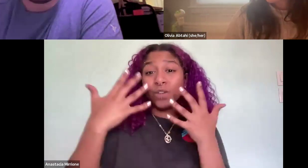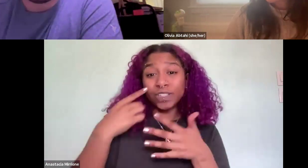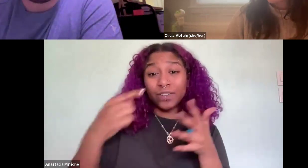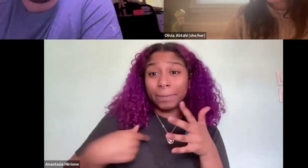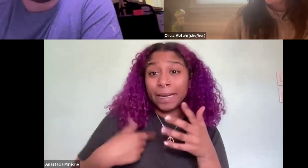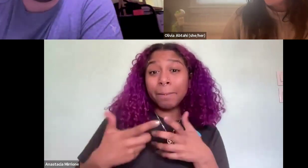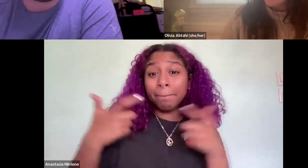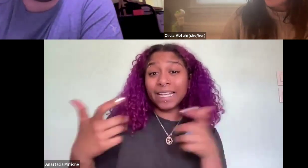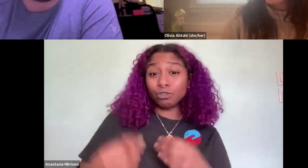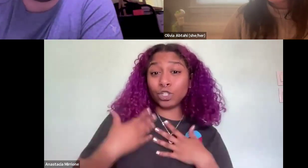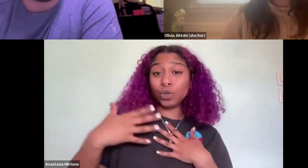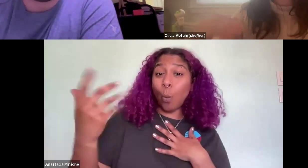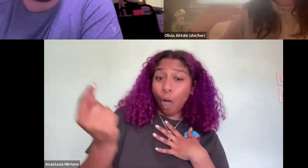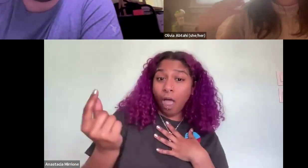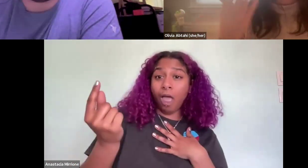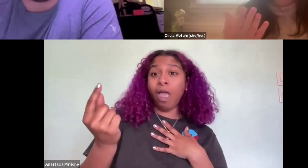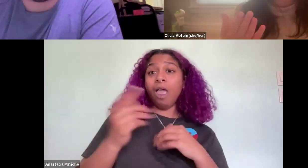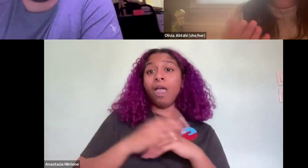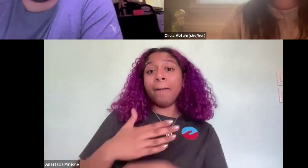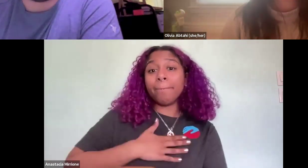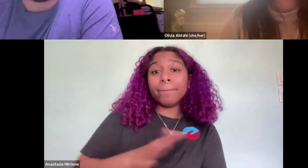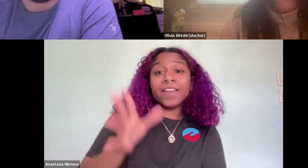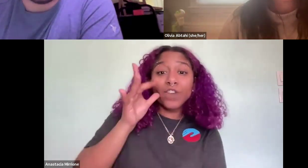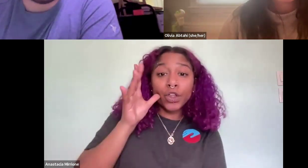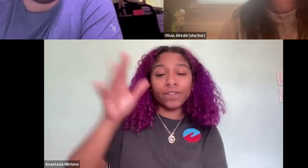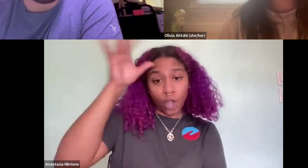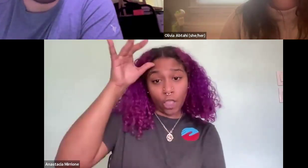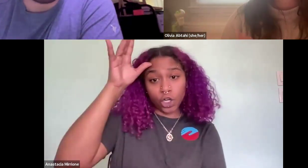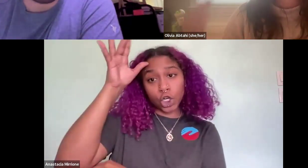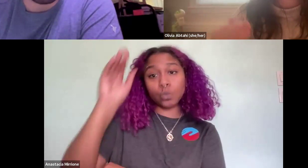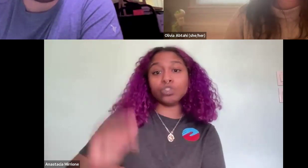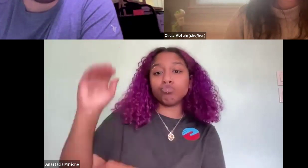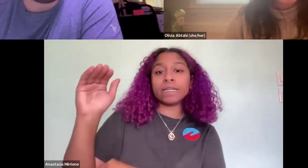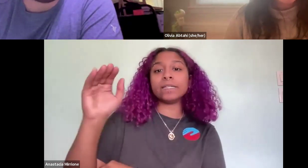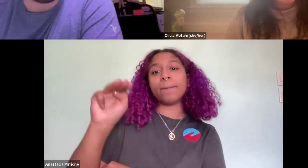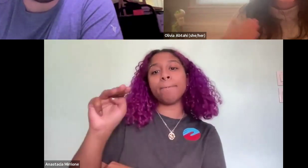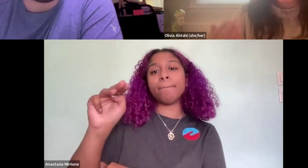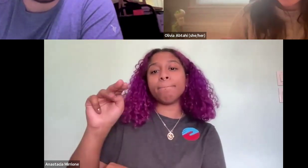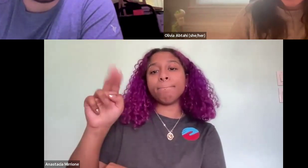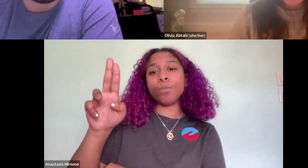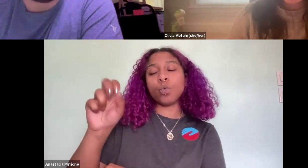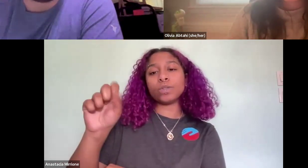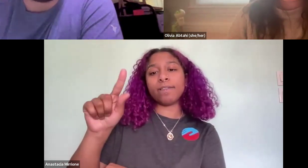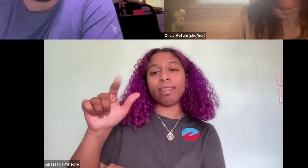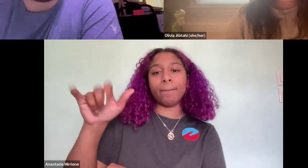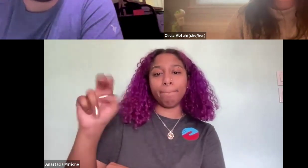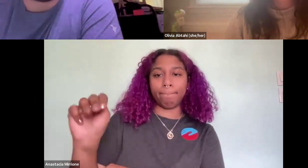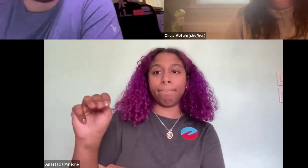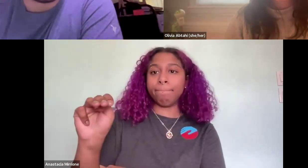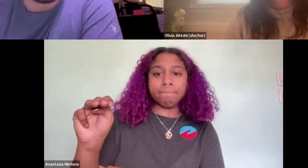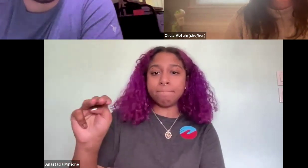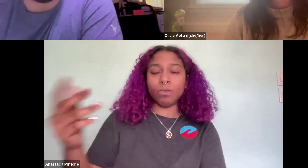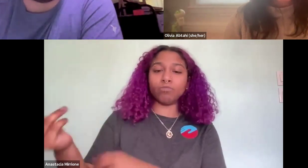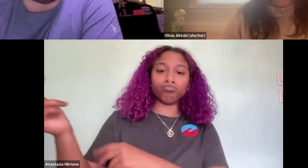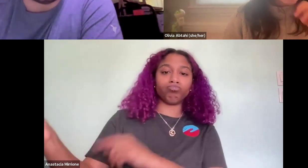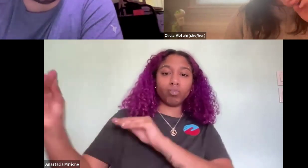for this book was when my father was raised Muslim, but coming to the United States, we didn't really follow a lot of Muslim